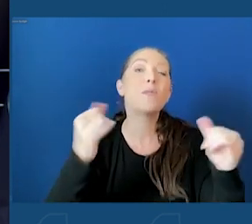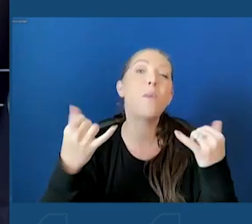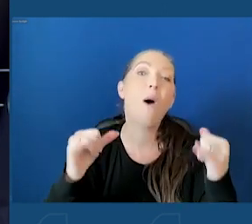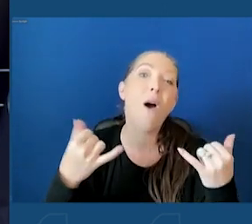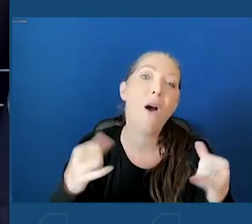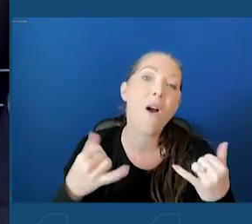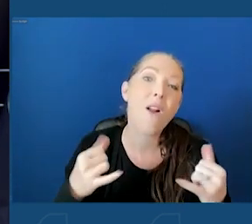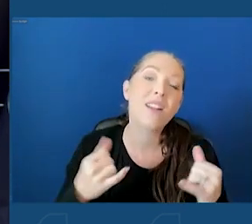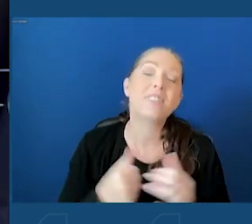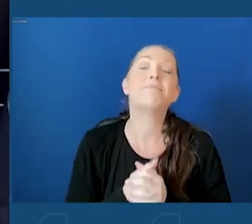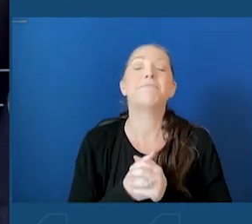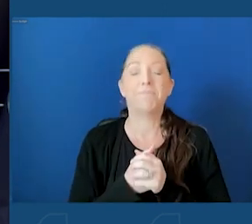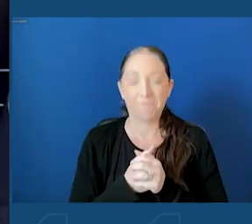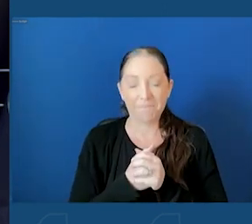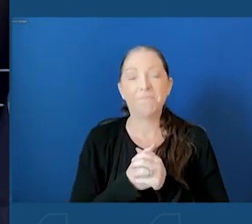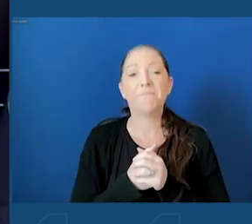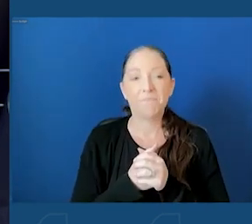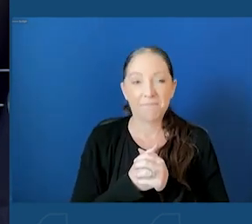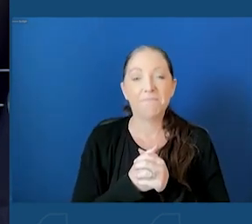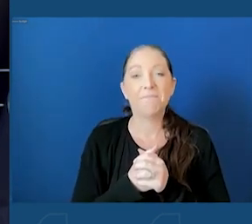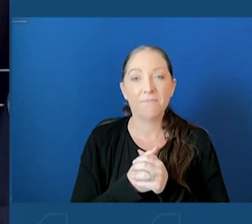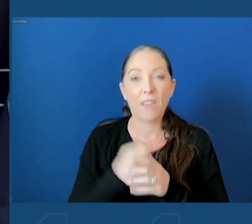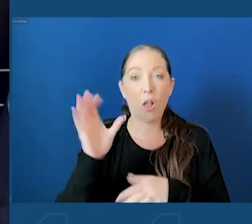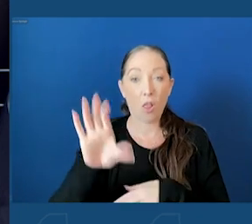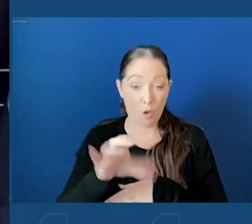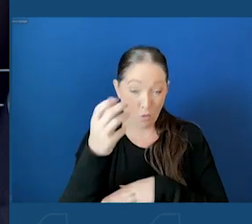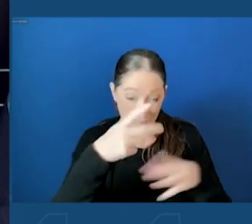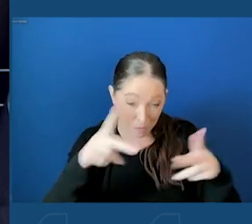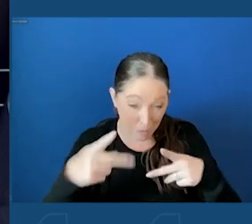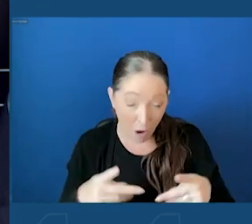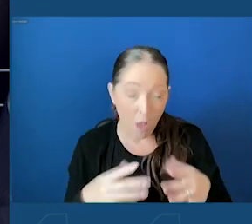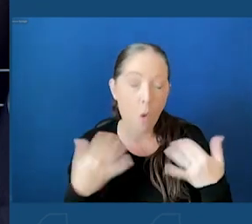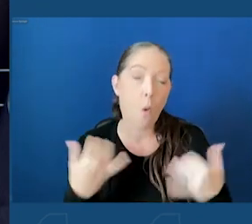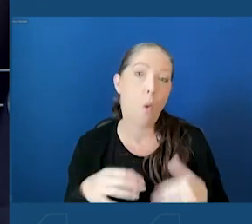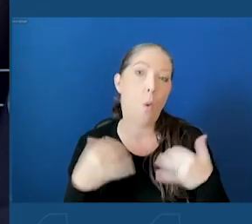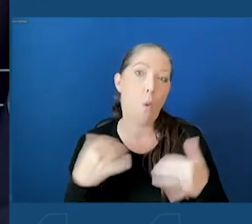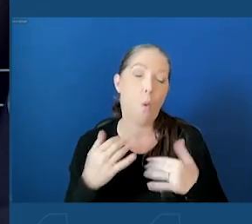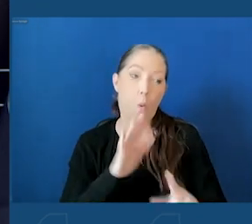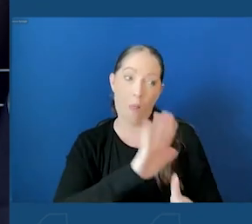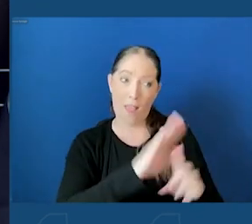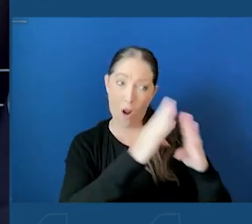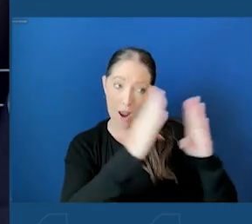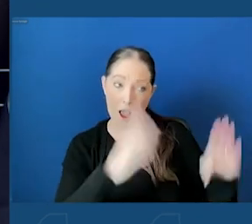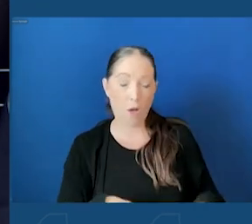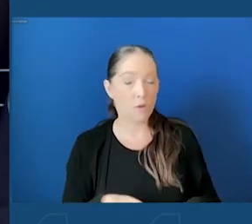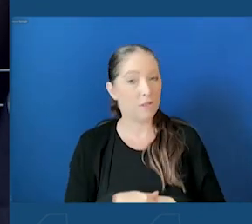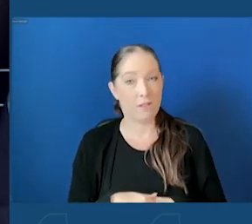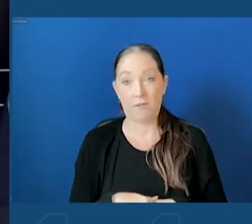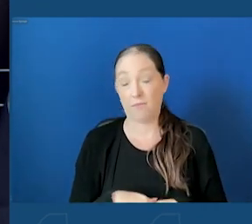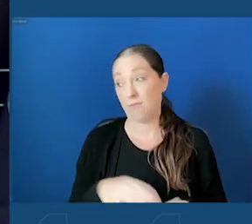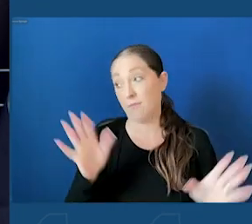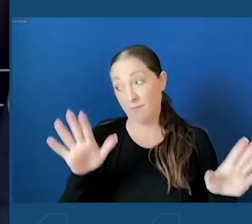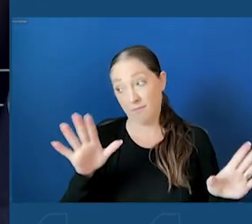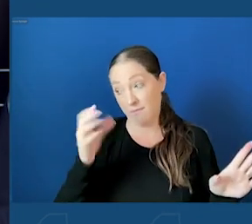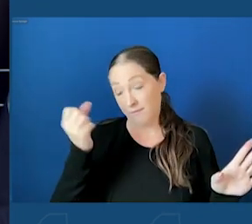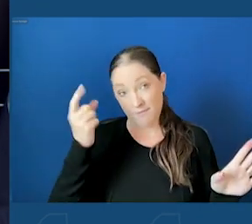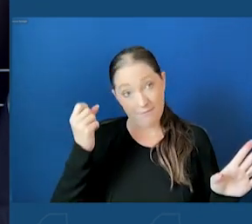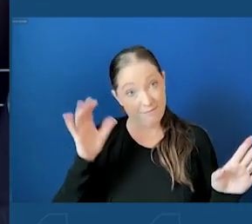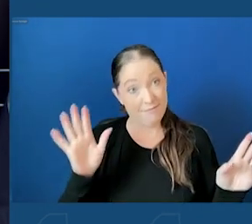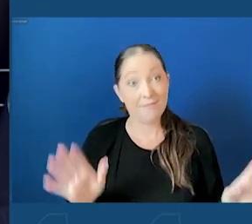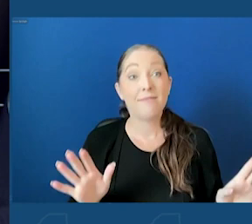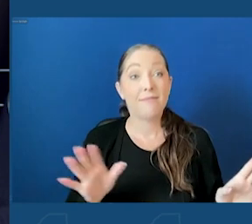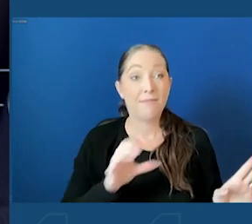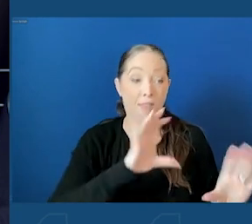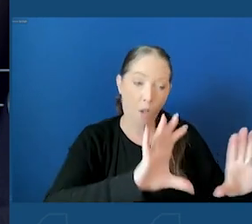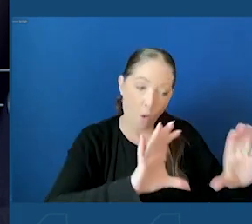And when those Christmas parties at the Jennings house, those were Christmas parties, I will tell you right now, was a group of people that